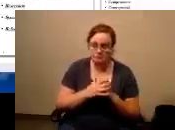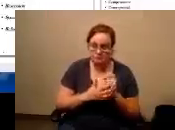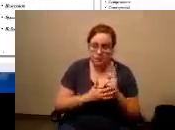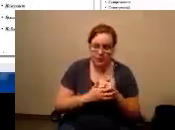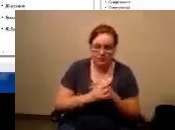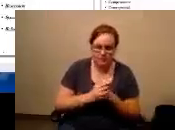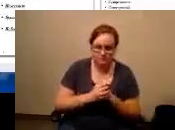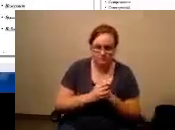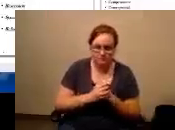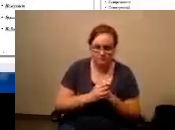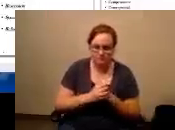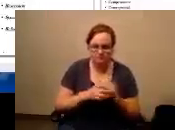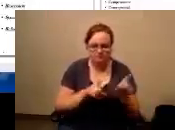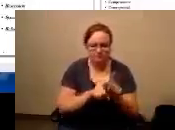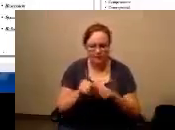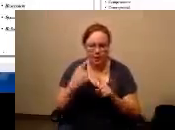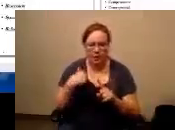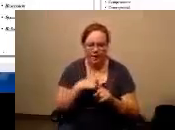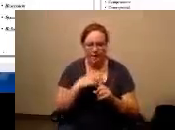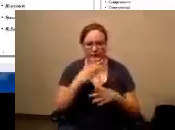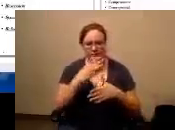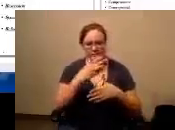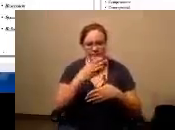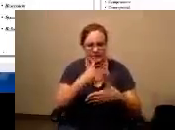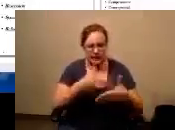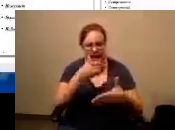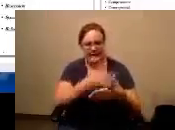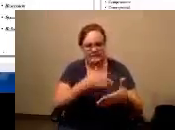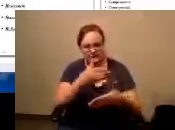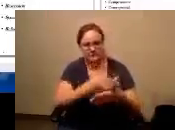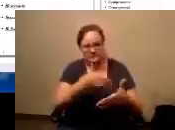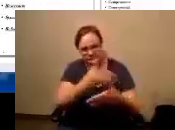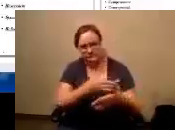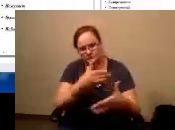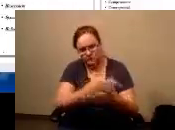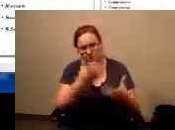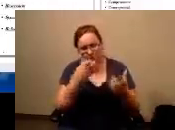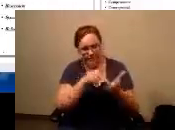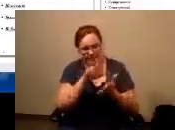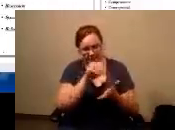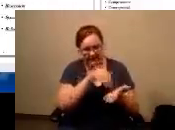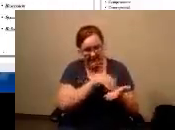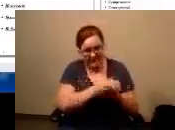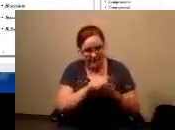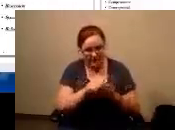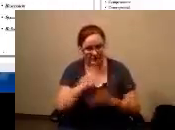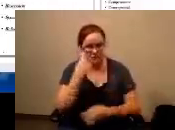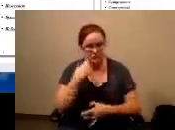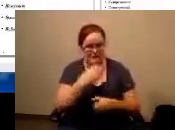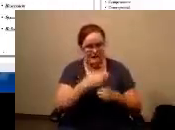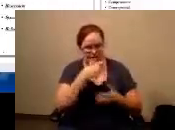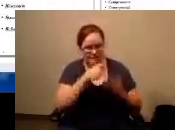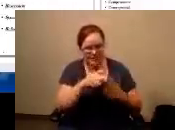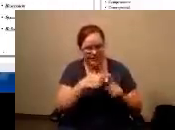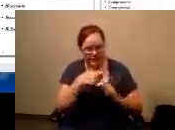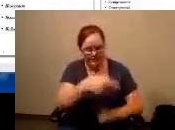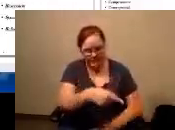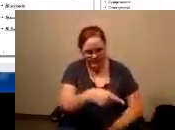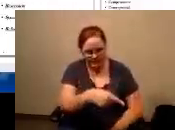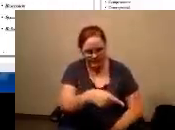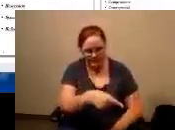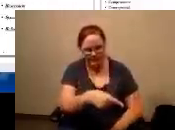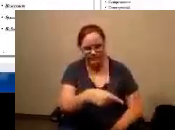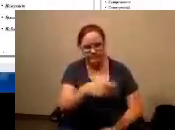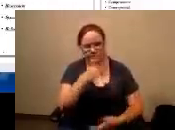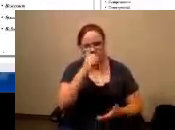and we've been hassling him. We want the payment. $50,000, and we just got a letter in the mail from him, a